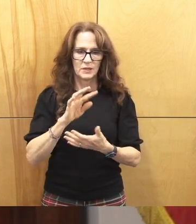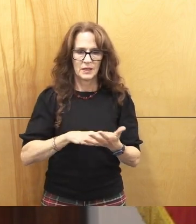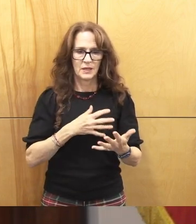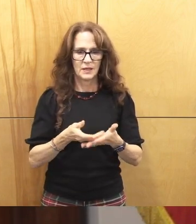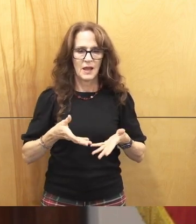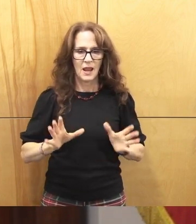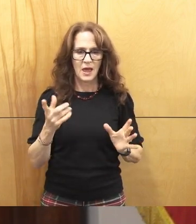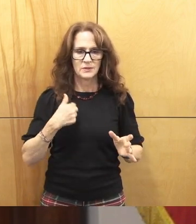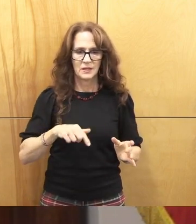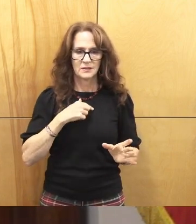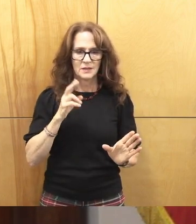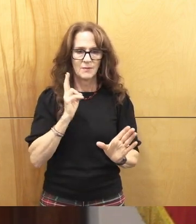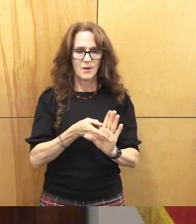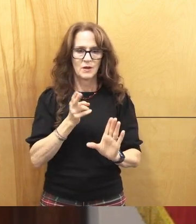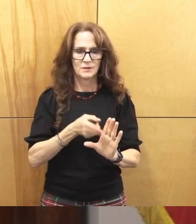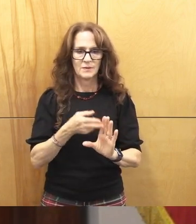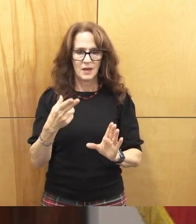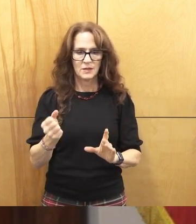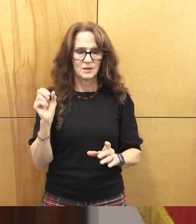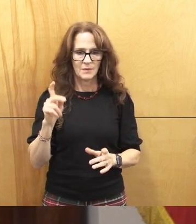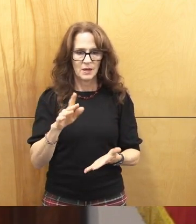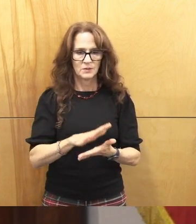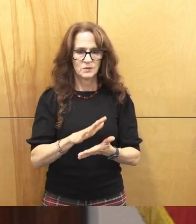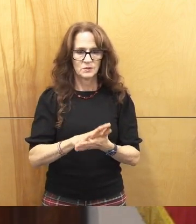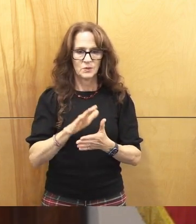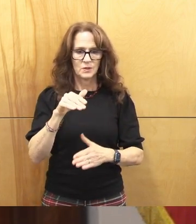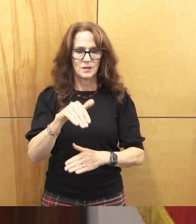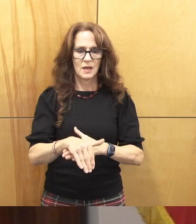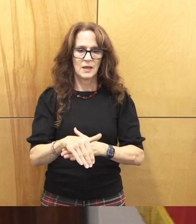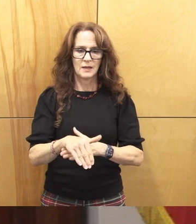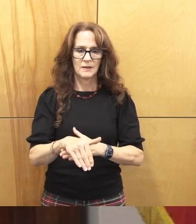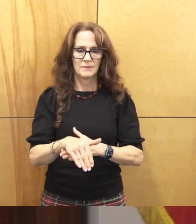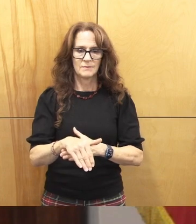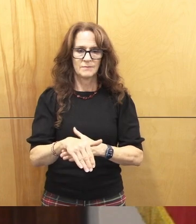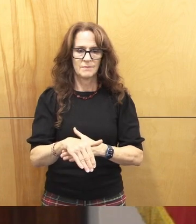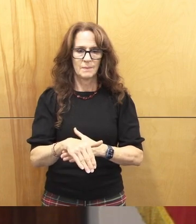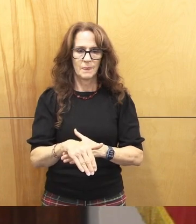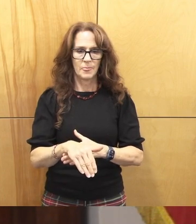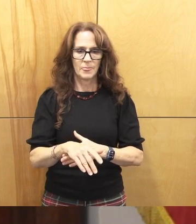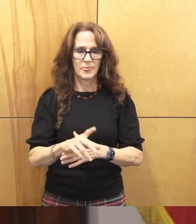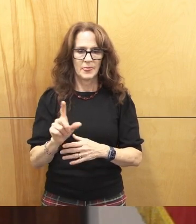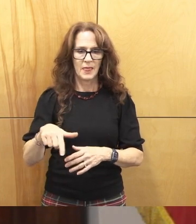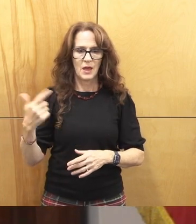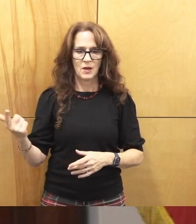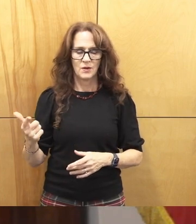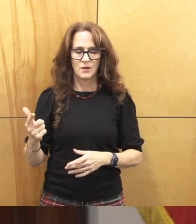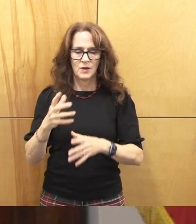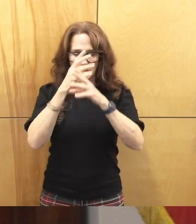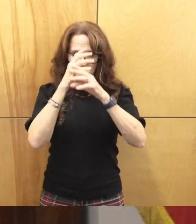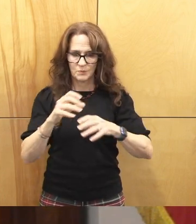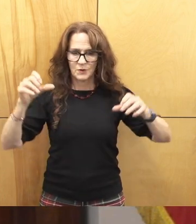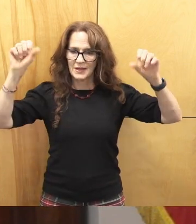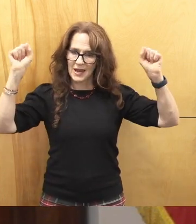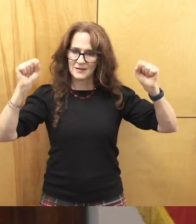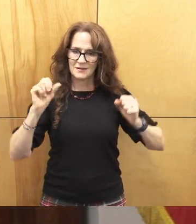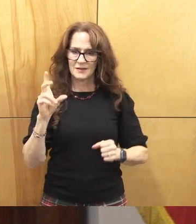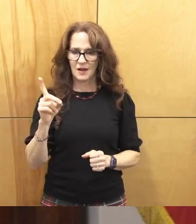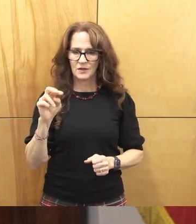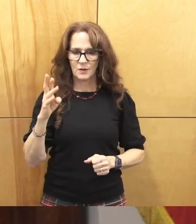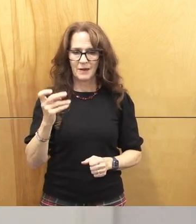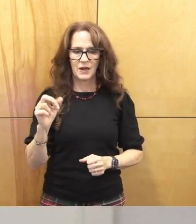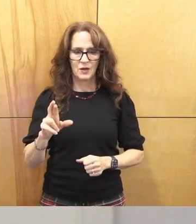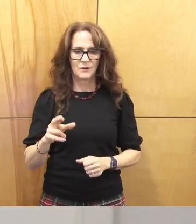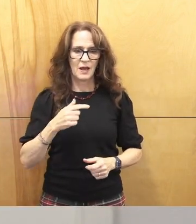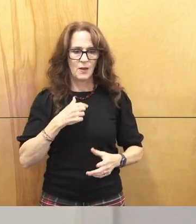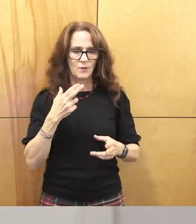allows us to participate in high school back to school night. And so I will turn it over to our superintendent, Dr. Baker. And